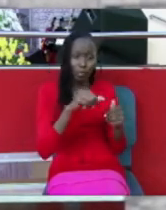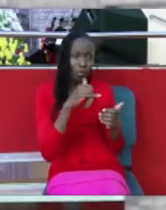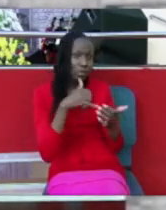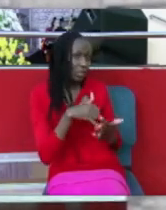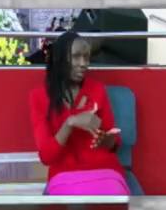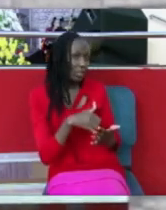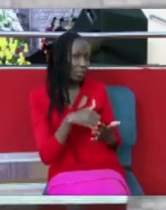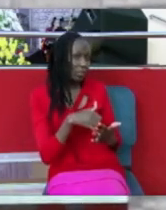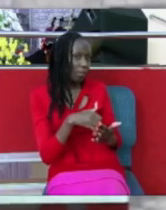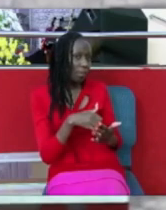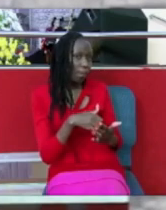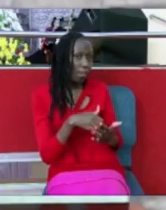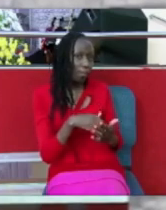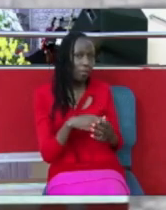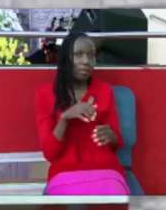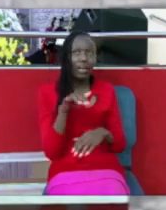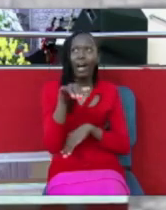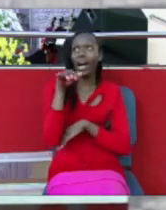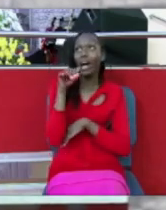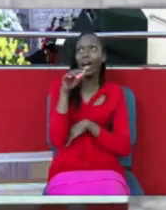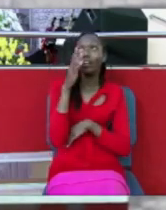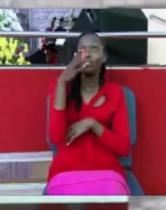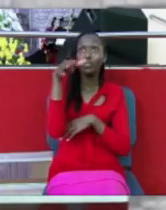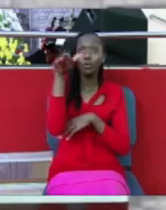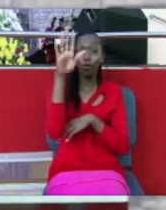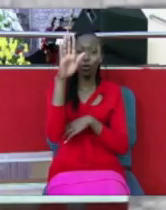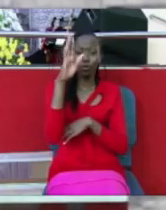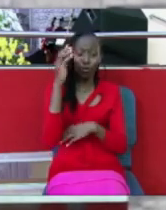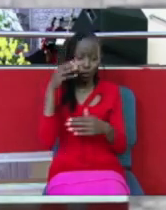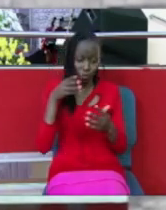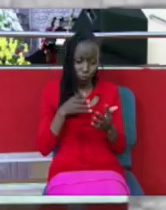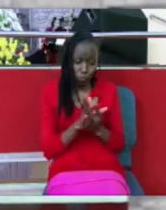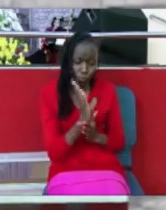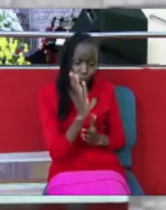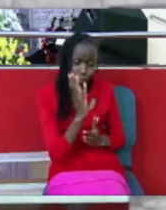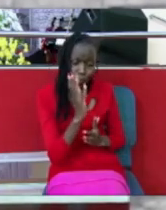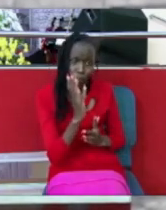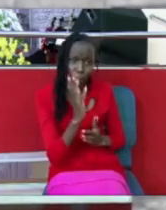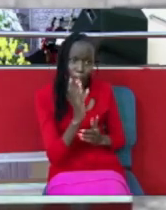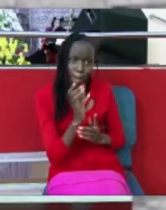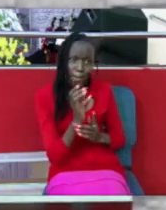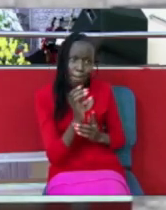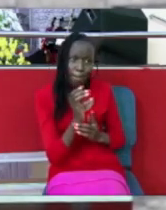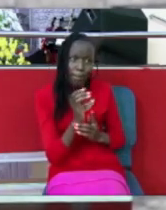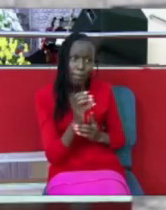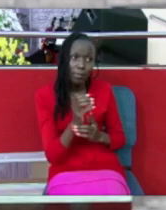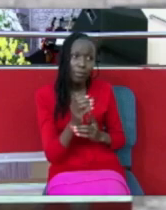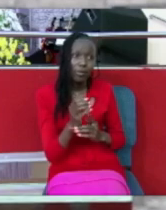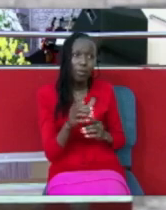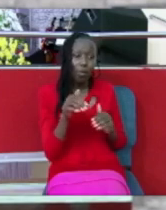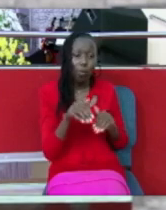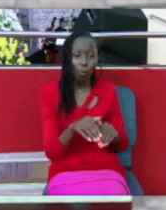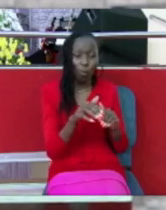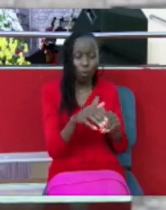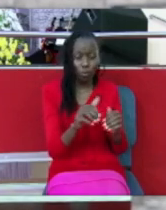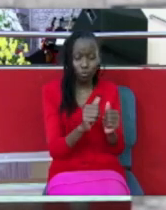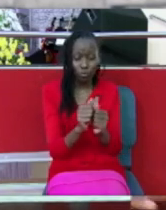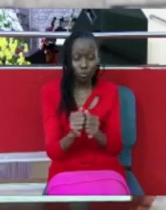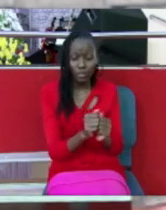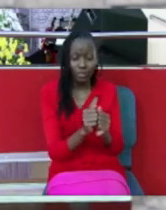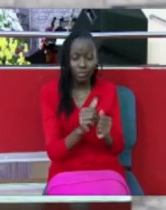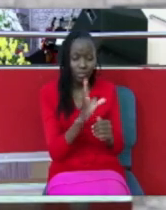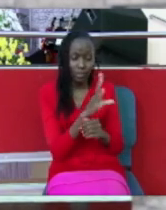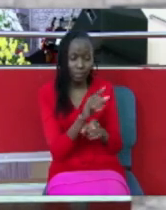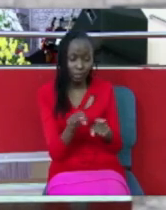Mungu kuhusu yale. Ask for his divine intervention. Muulize aweze kuingilia kati. Align and depend upon God